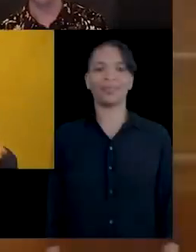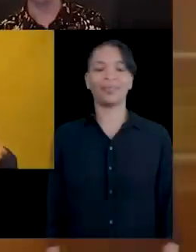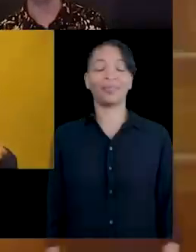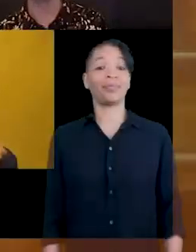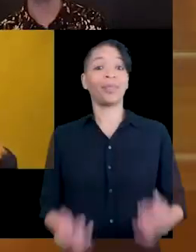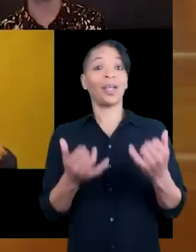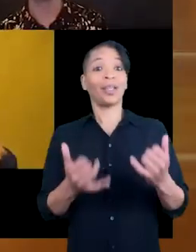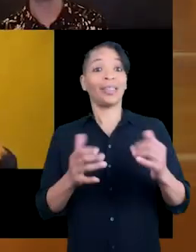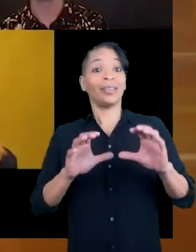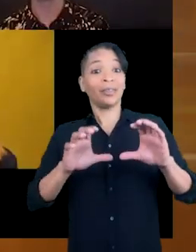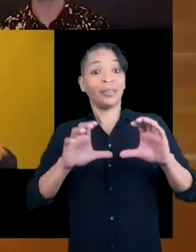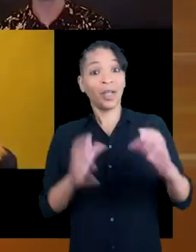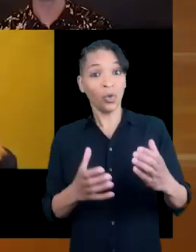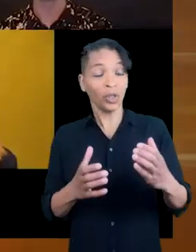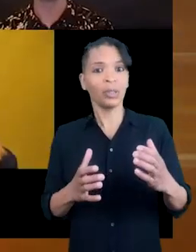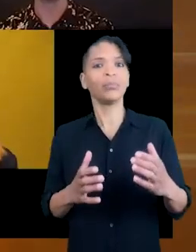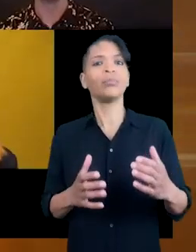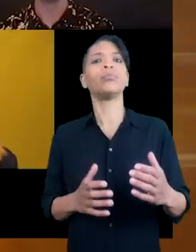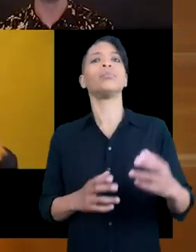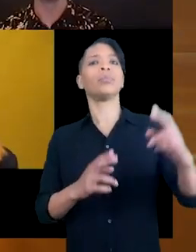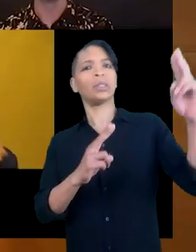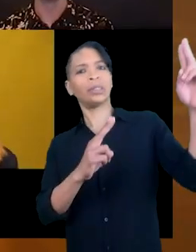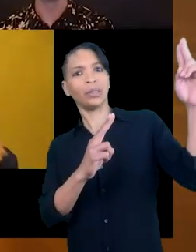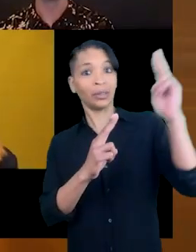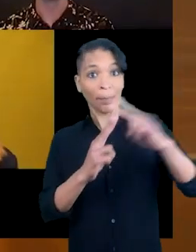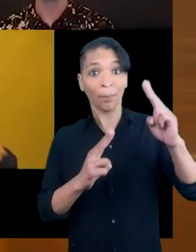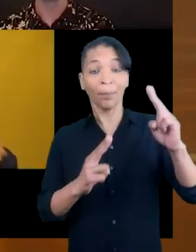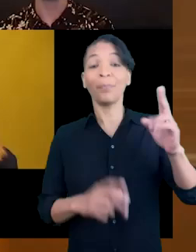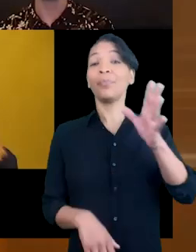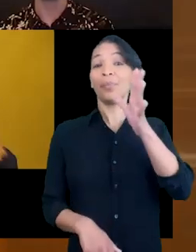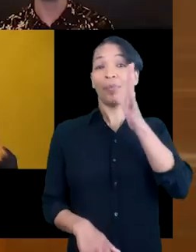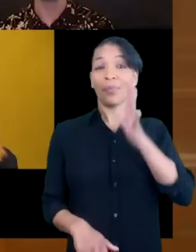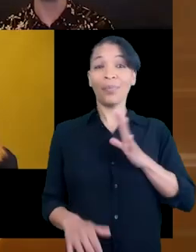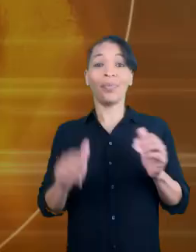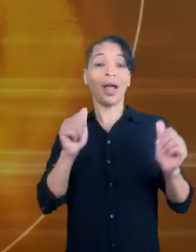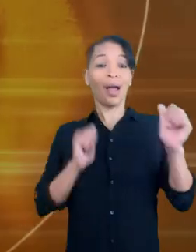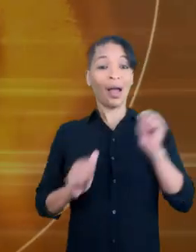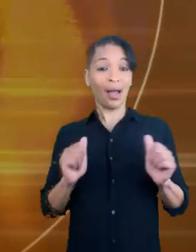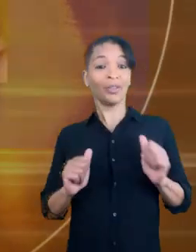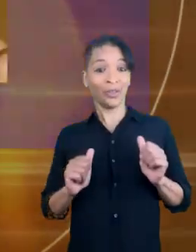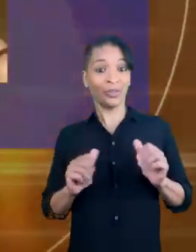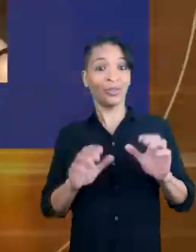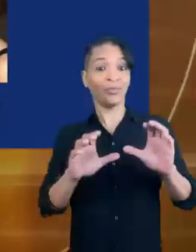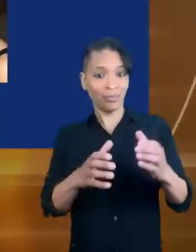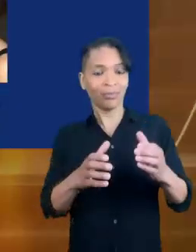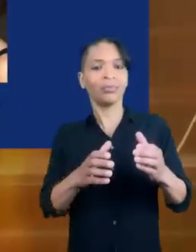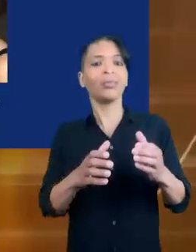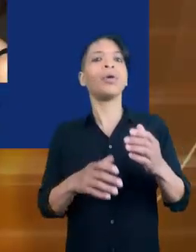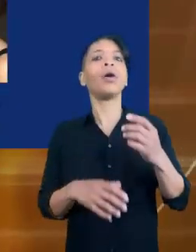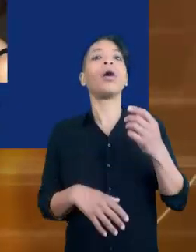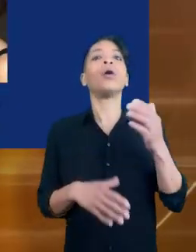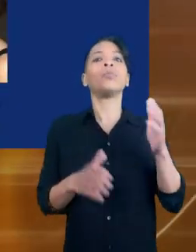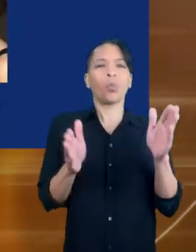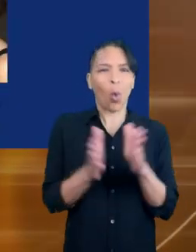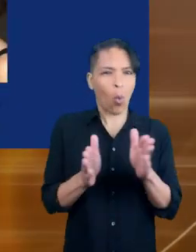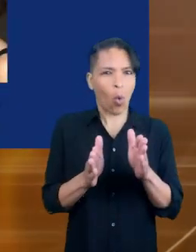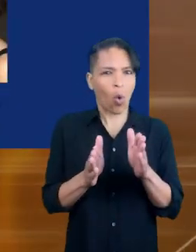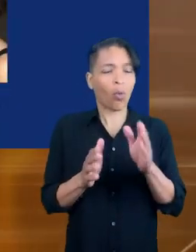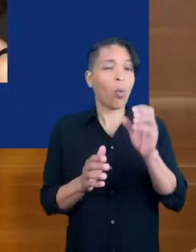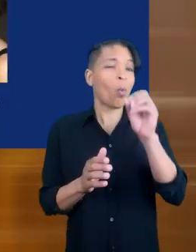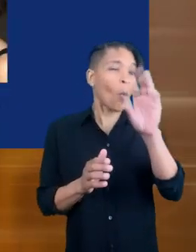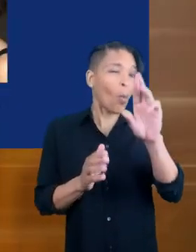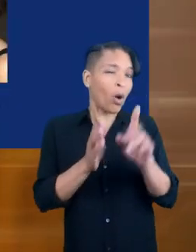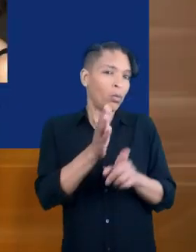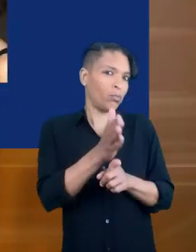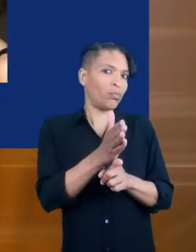The nominees for Outstanding Actress, Small or Fringe Theater are Daria Denisova, The Stone,